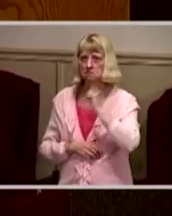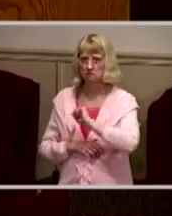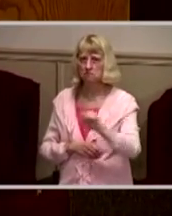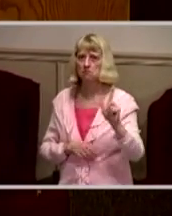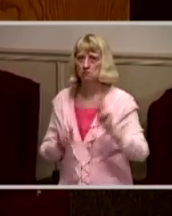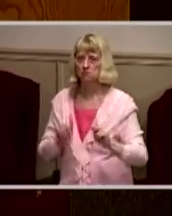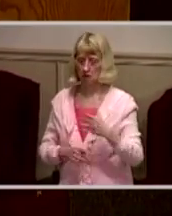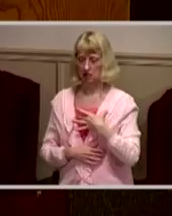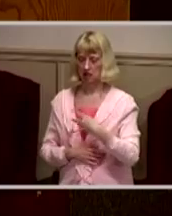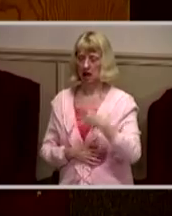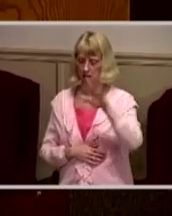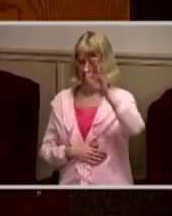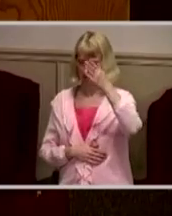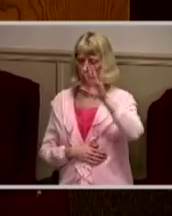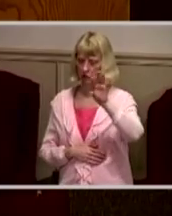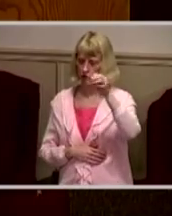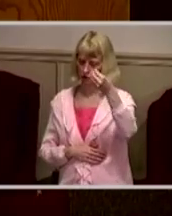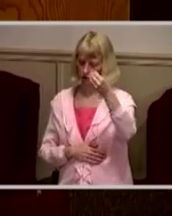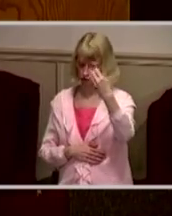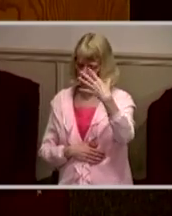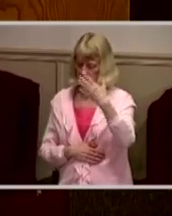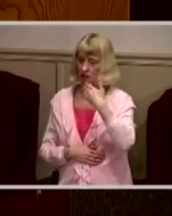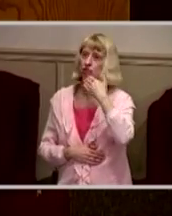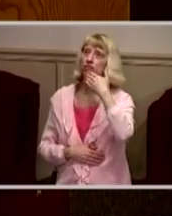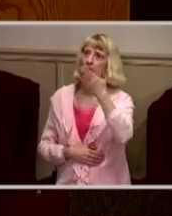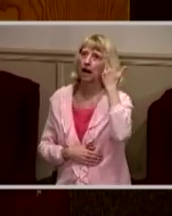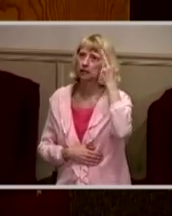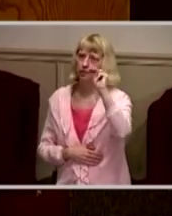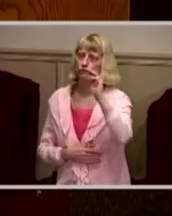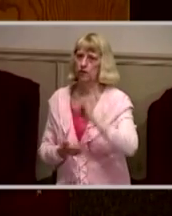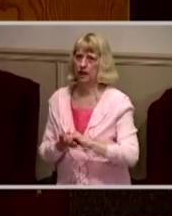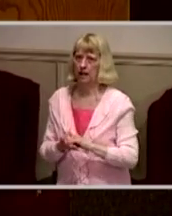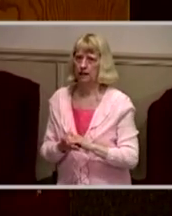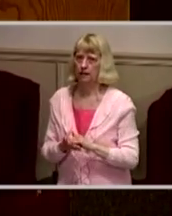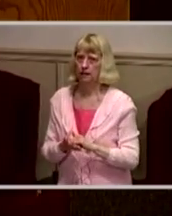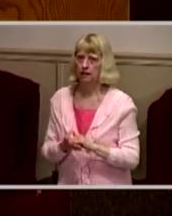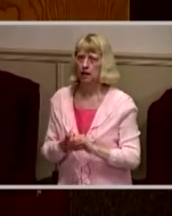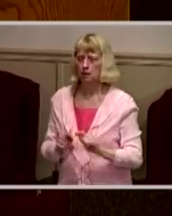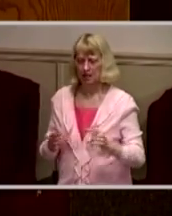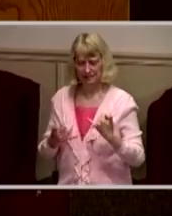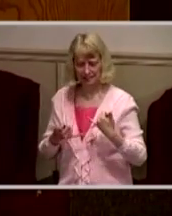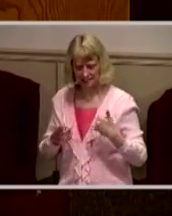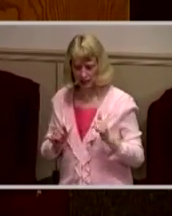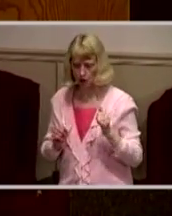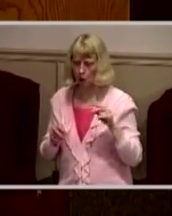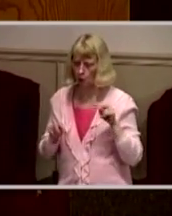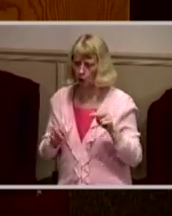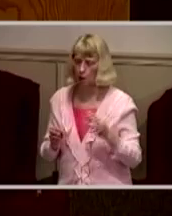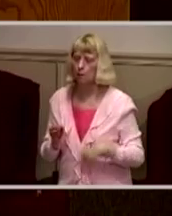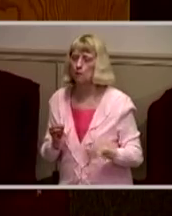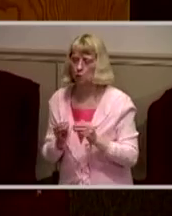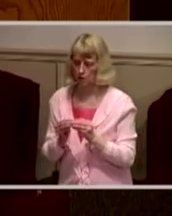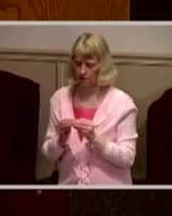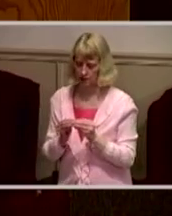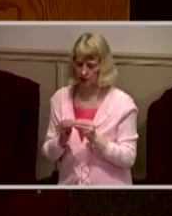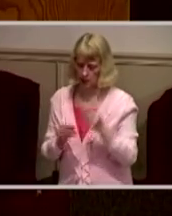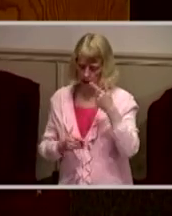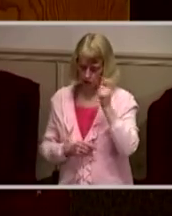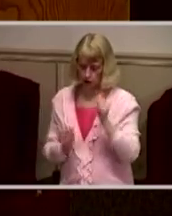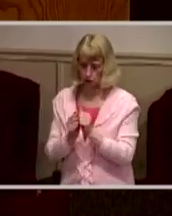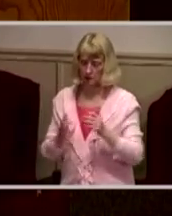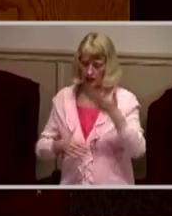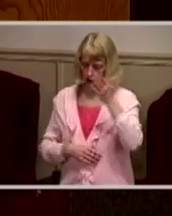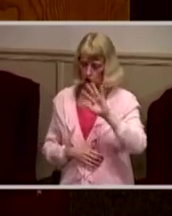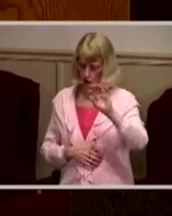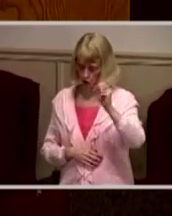does like the grace of God and thanks God for His grace. But we're still going to look at more of it. Because without